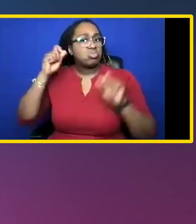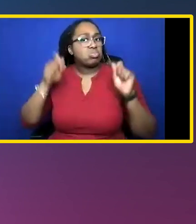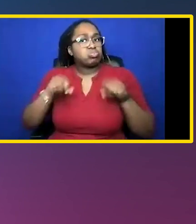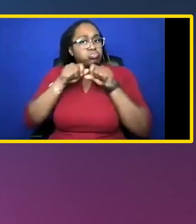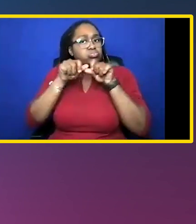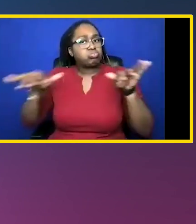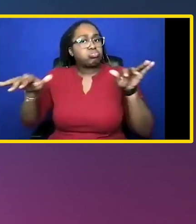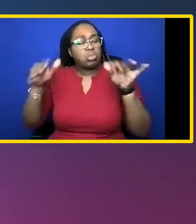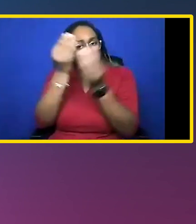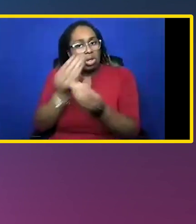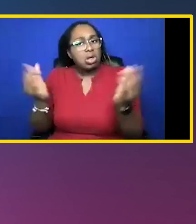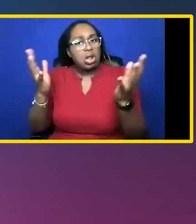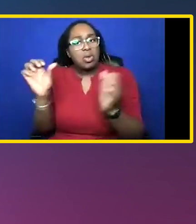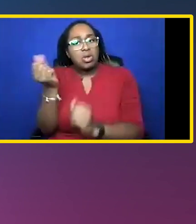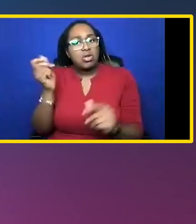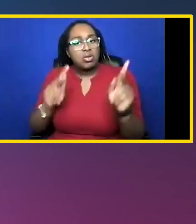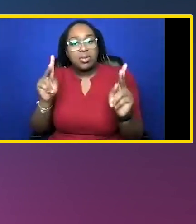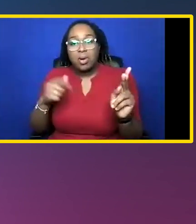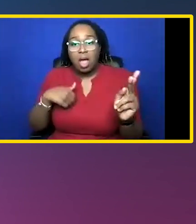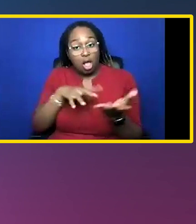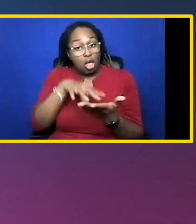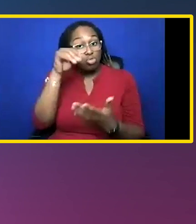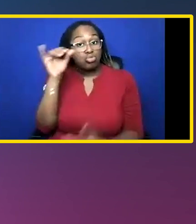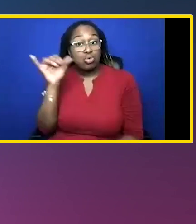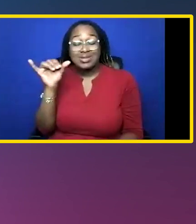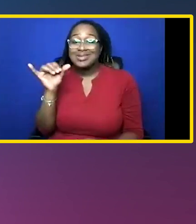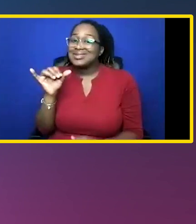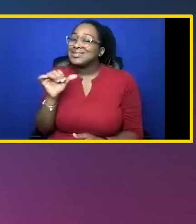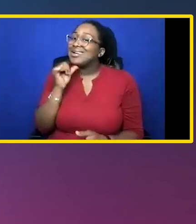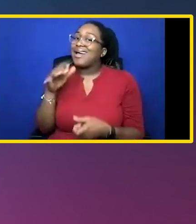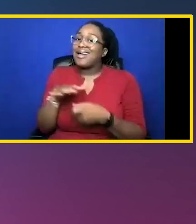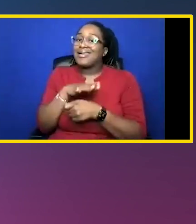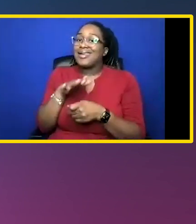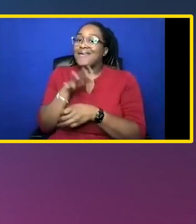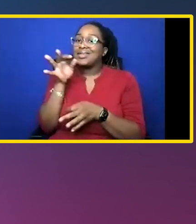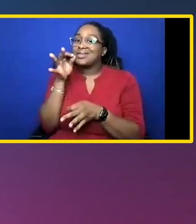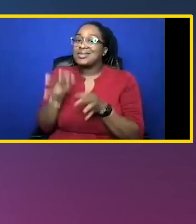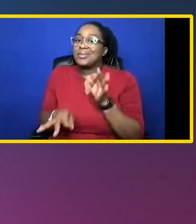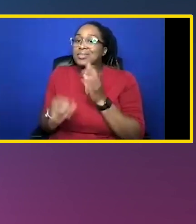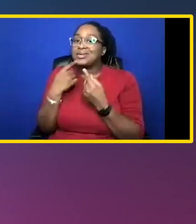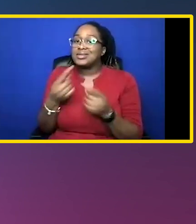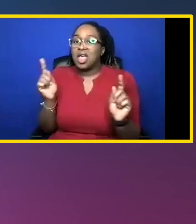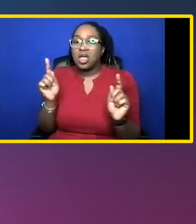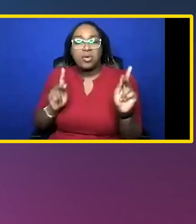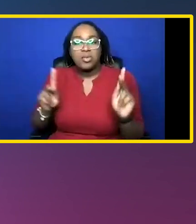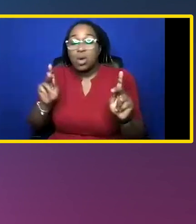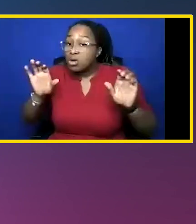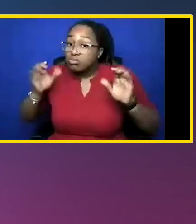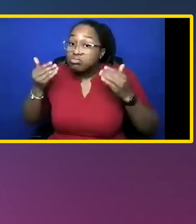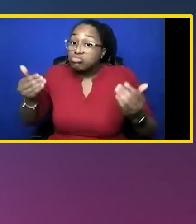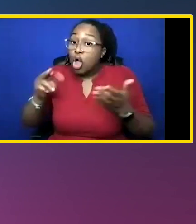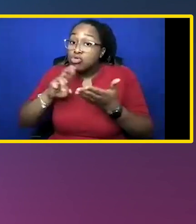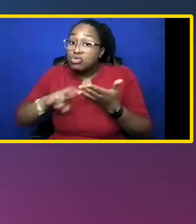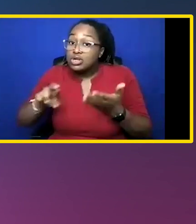it with others. And I've learned also that it's insufficient to simply tell people, go do your research. Because